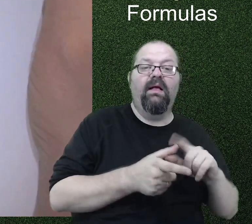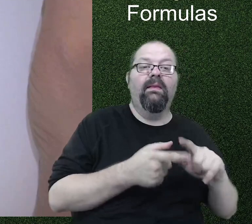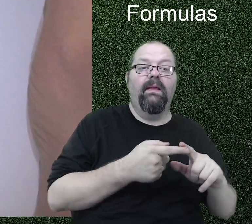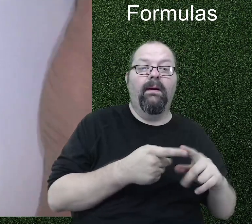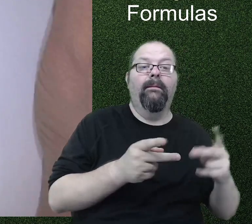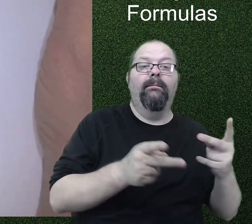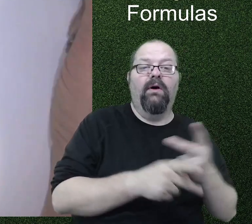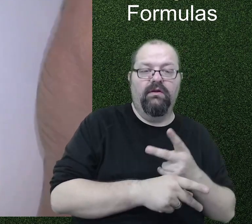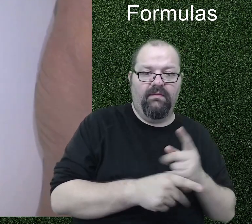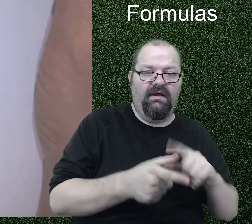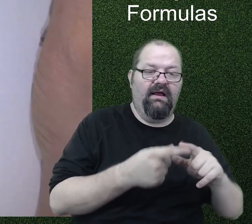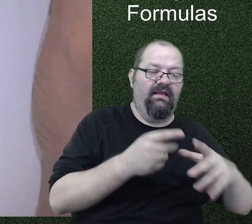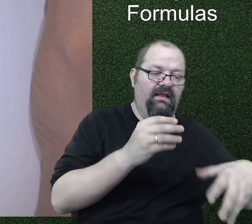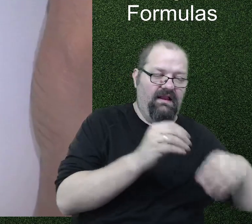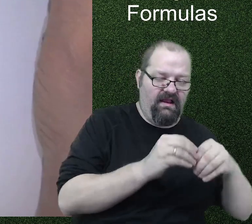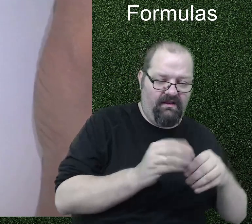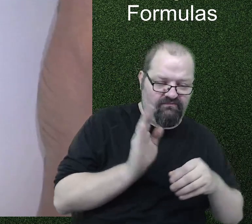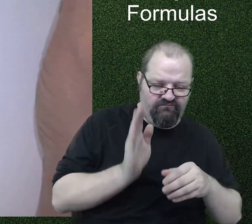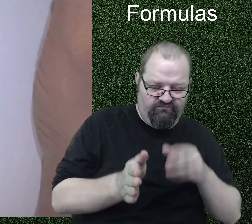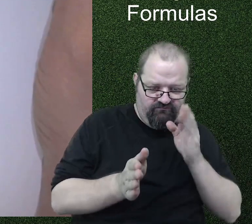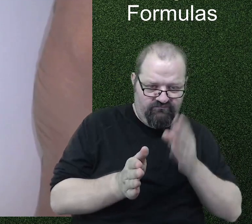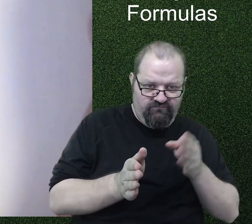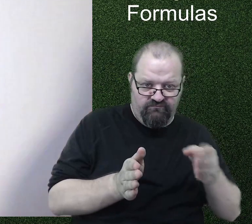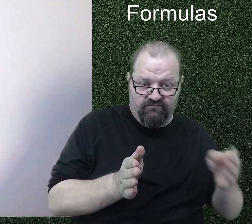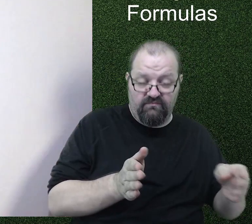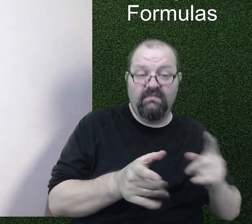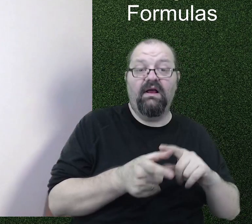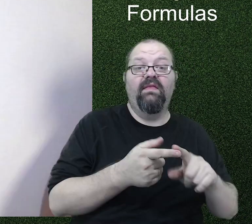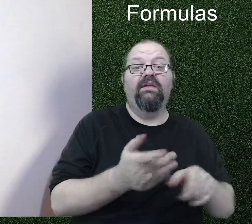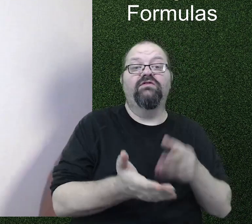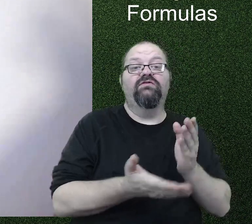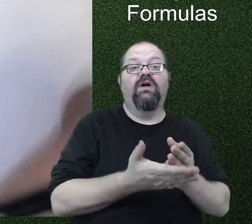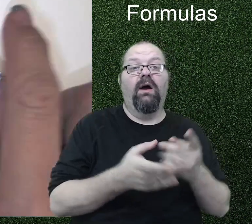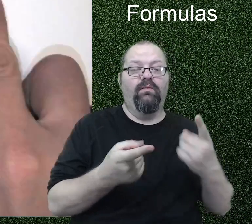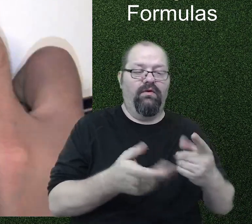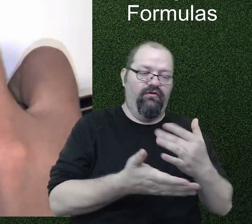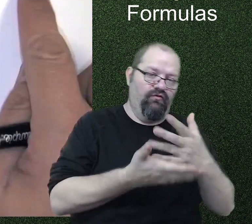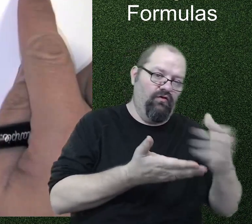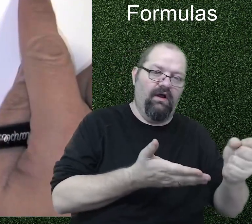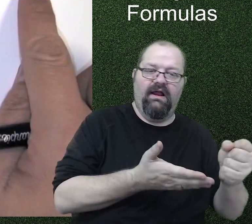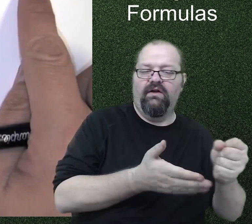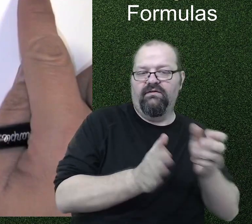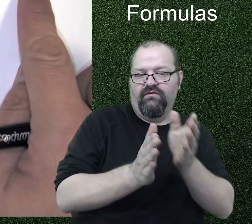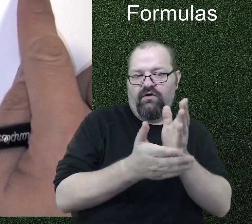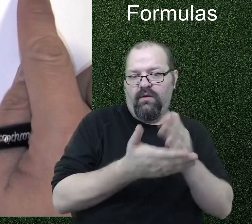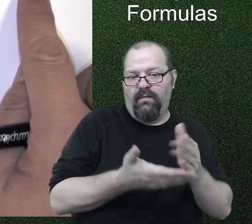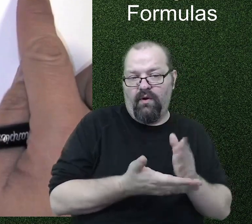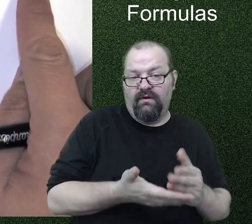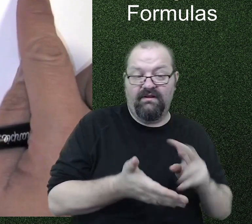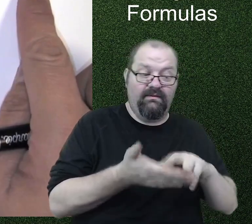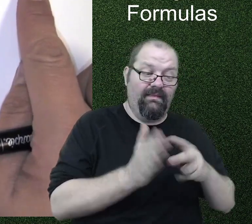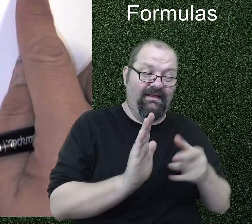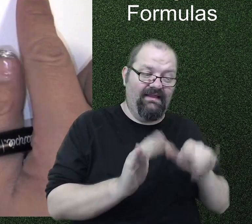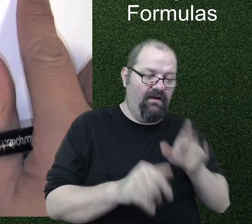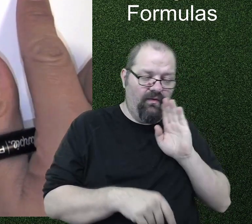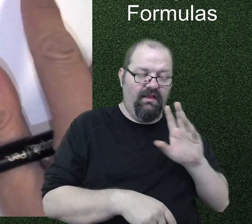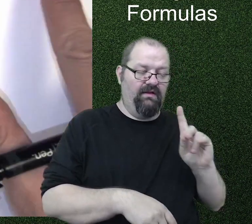multiply, and add, and then you stop when you run out of components. So this would be our dot product